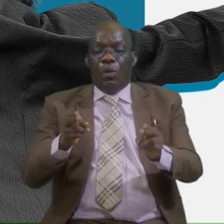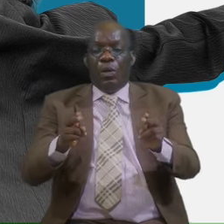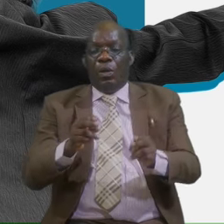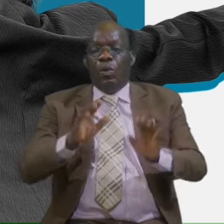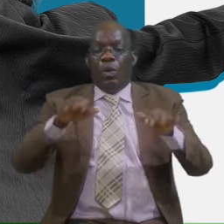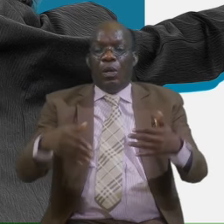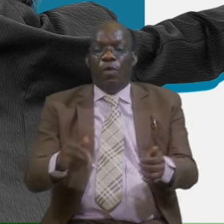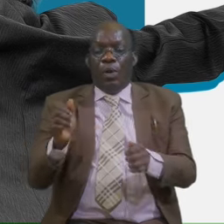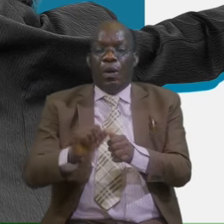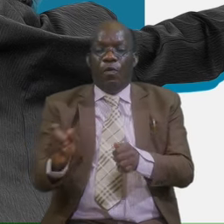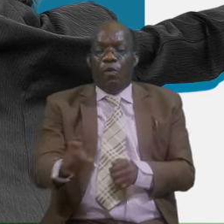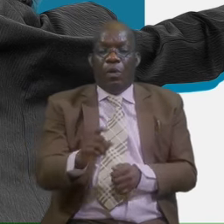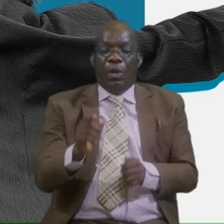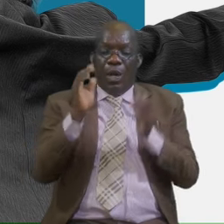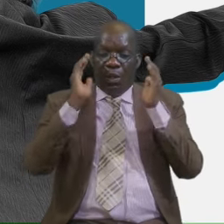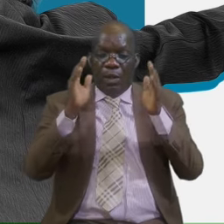Let none be missed.